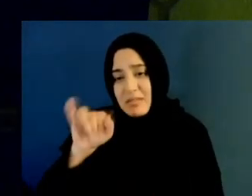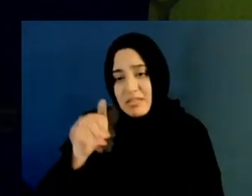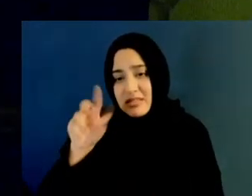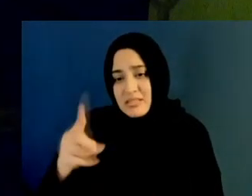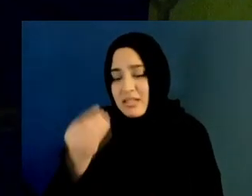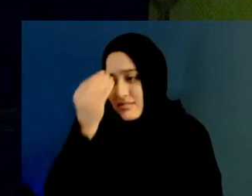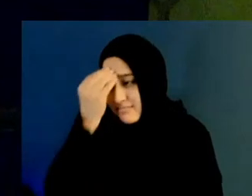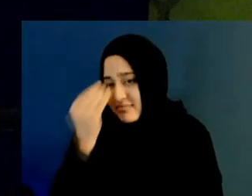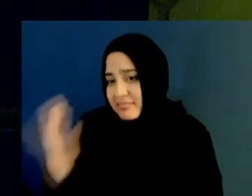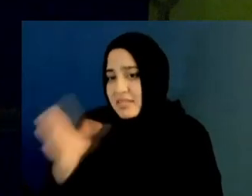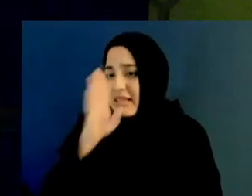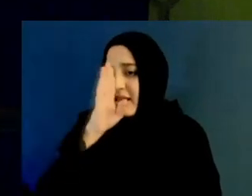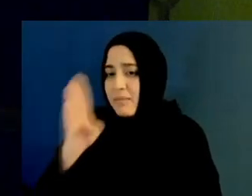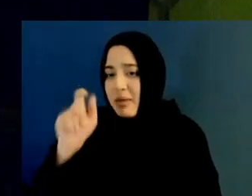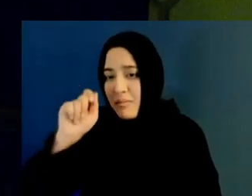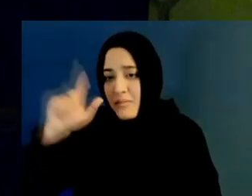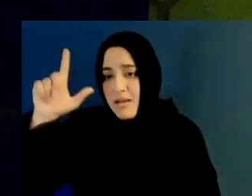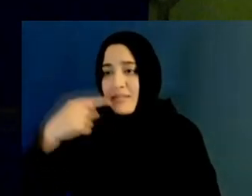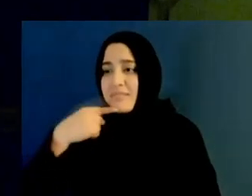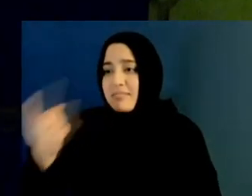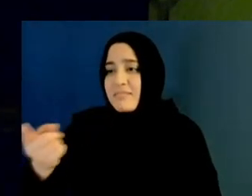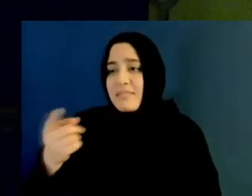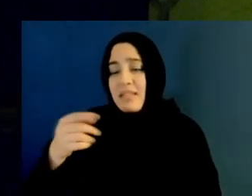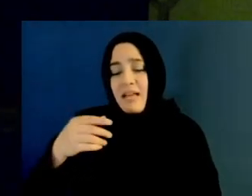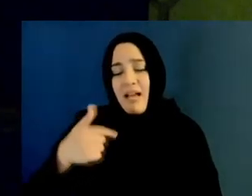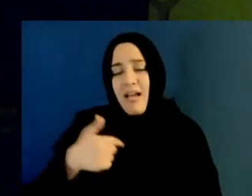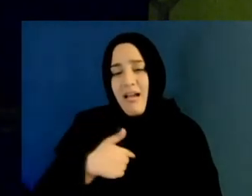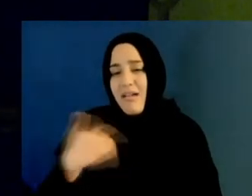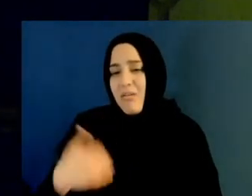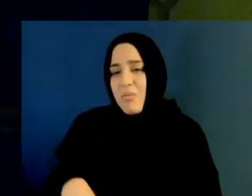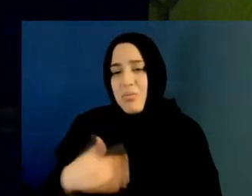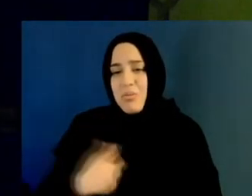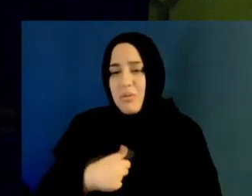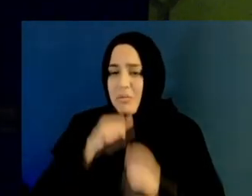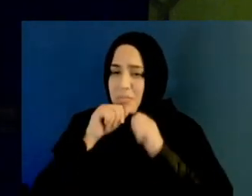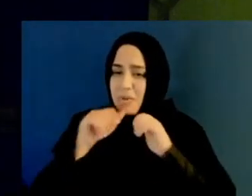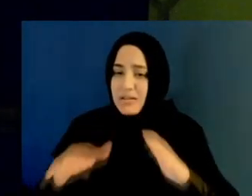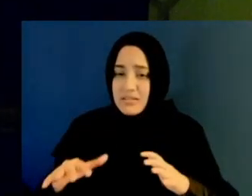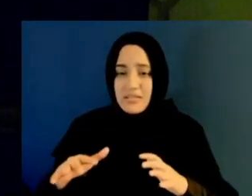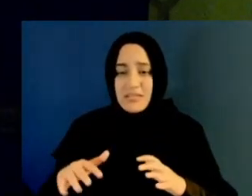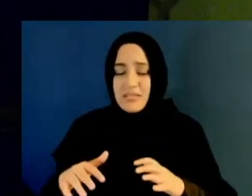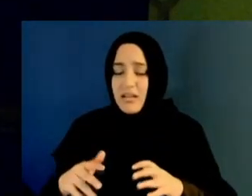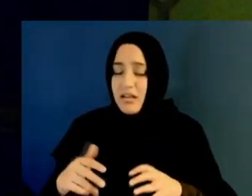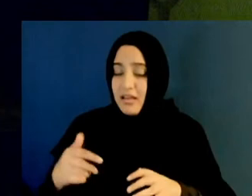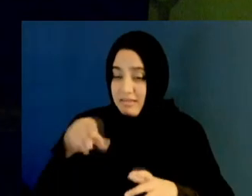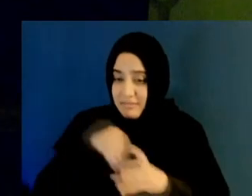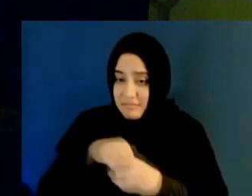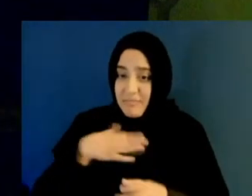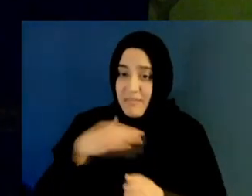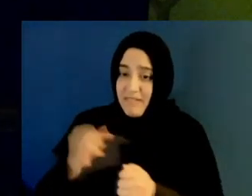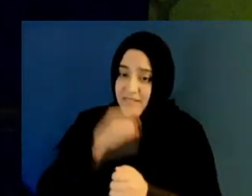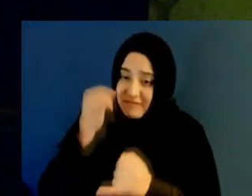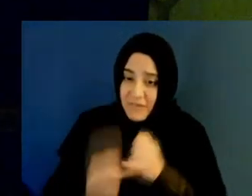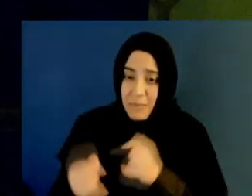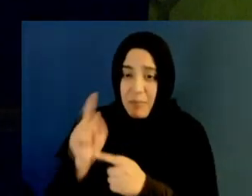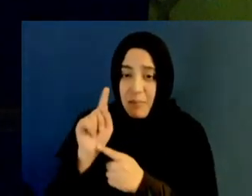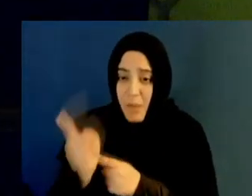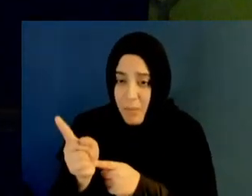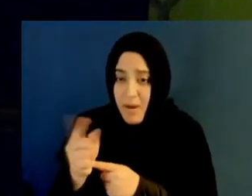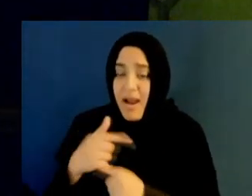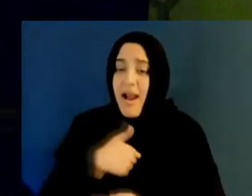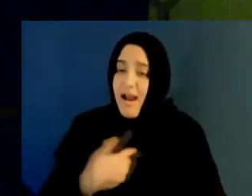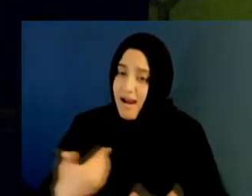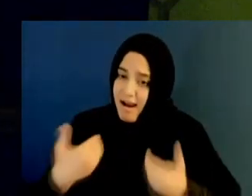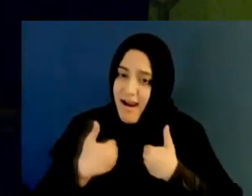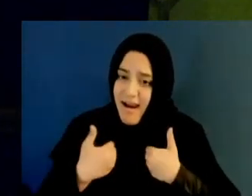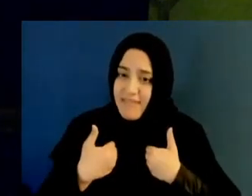am I that in my final moments I have the cheddar, in my final moments I have the